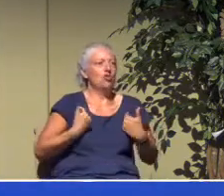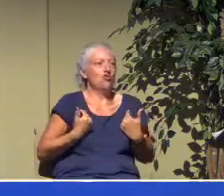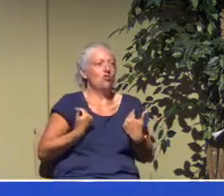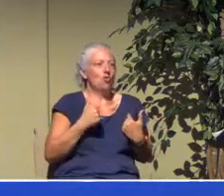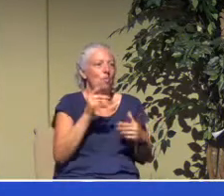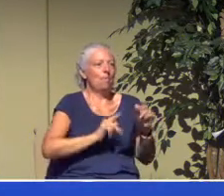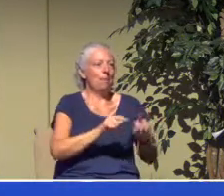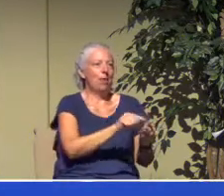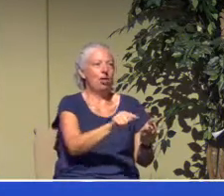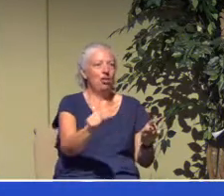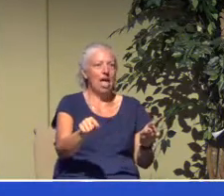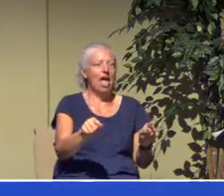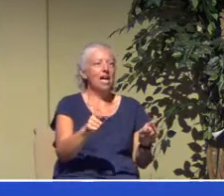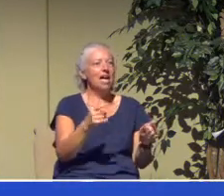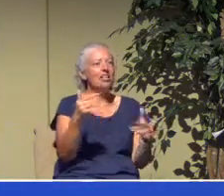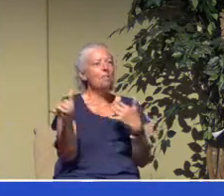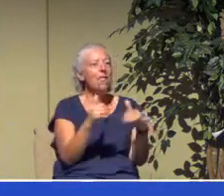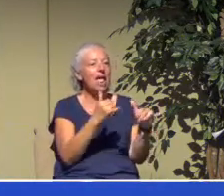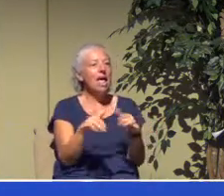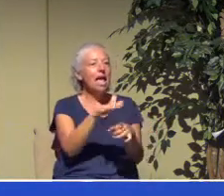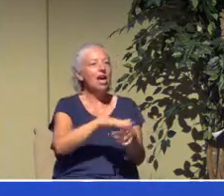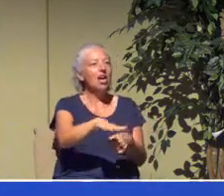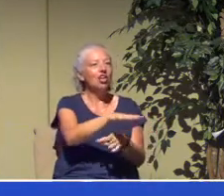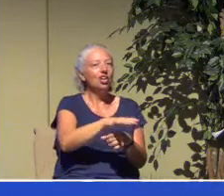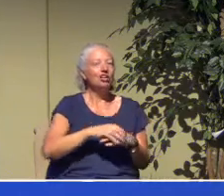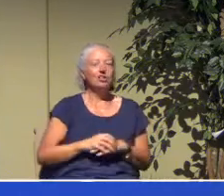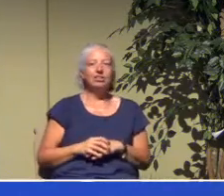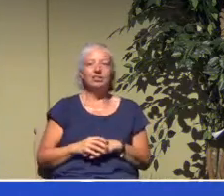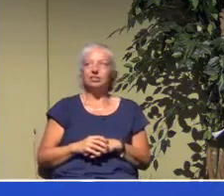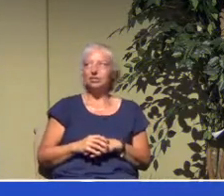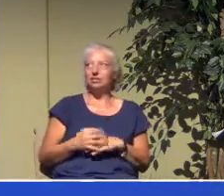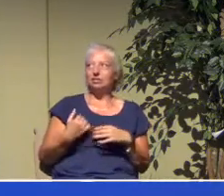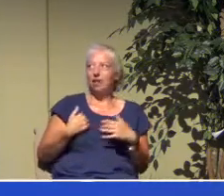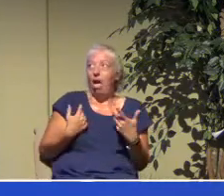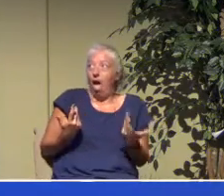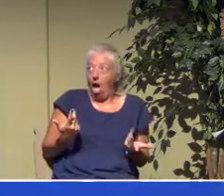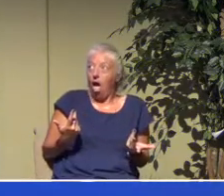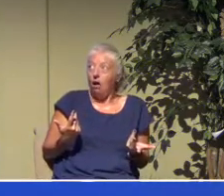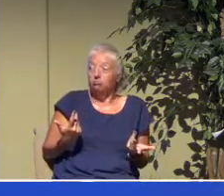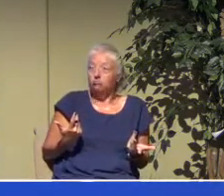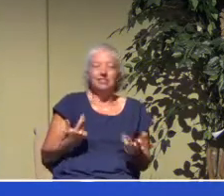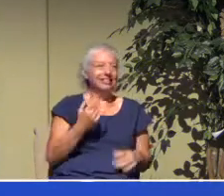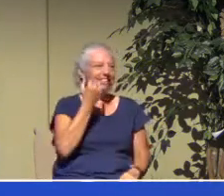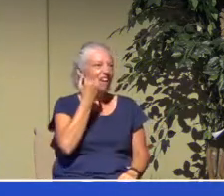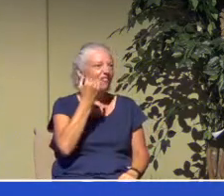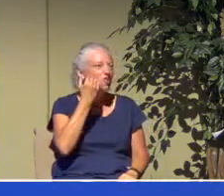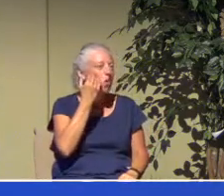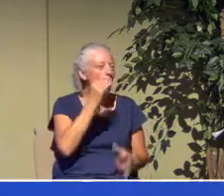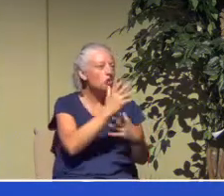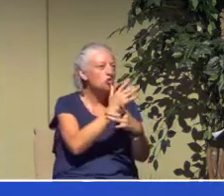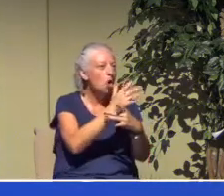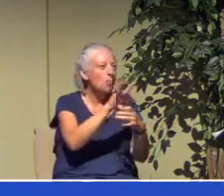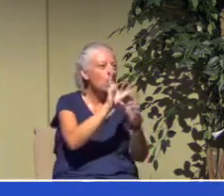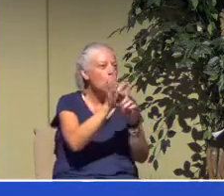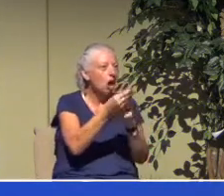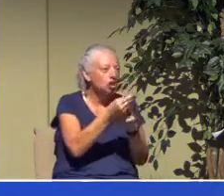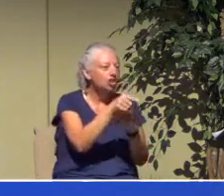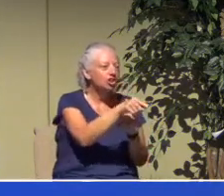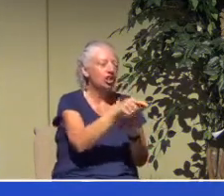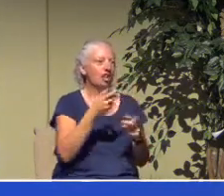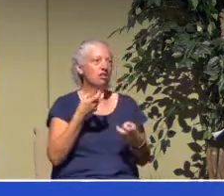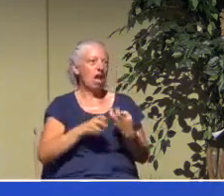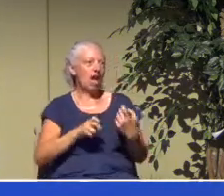at the Spielplatz, at the playgrounds there. And so immediately, if you know the German culture, it's quite hard to connect